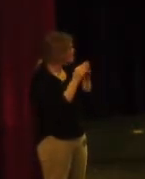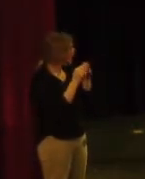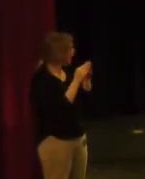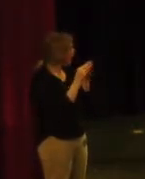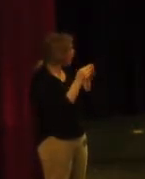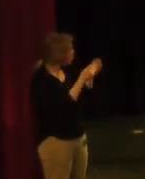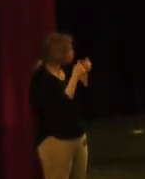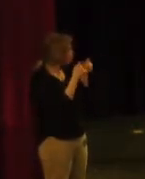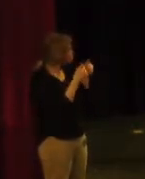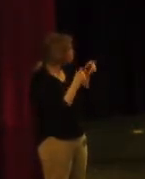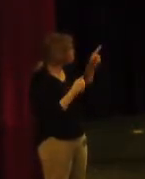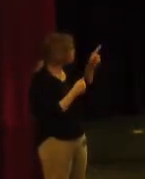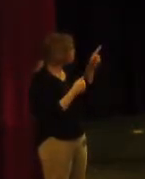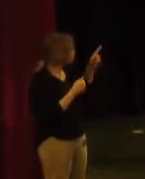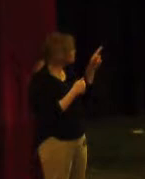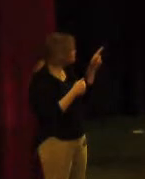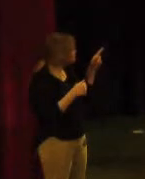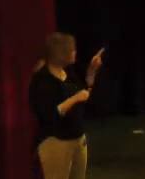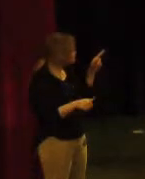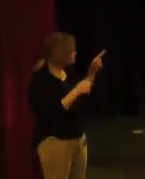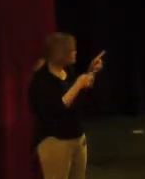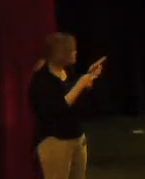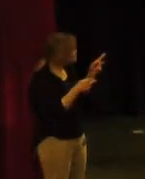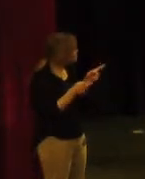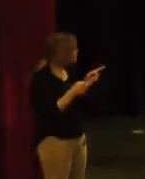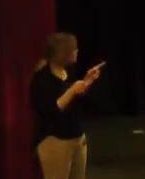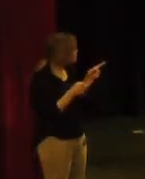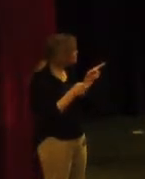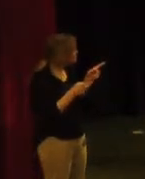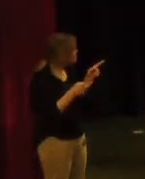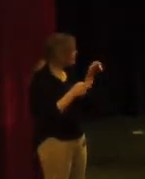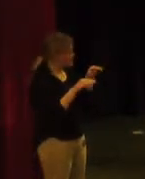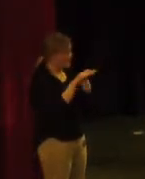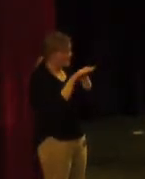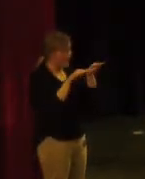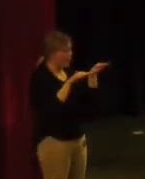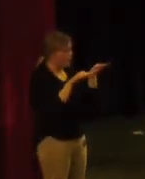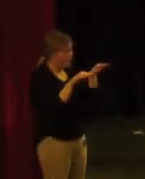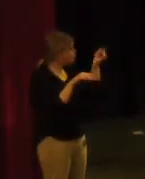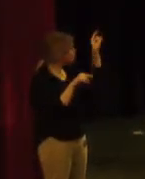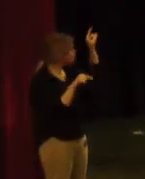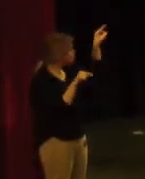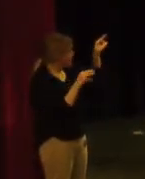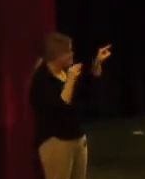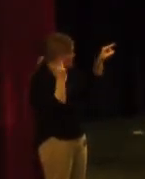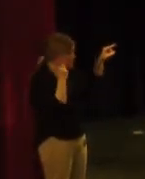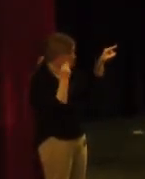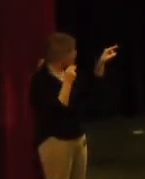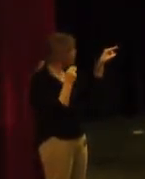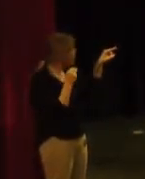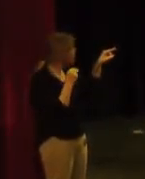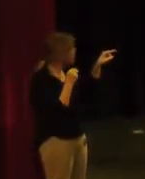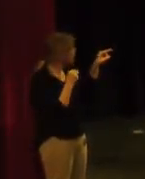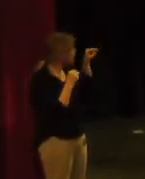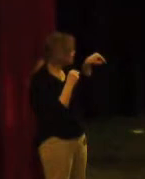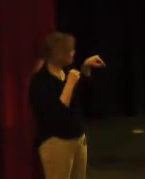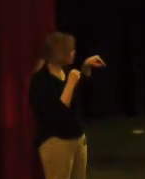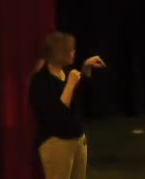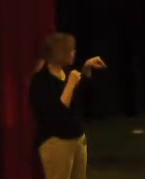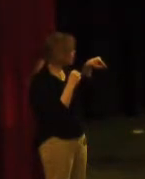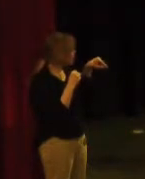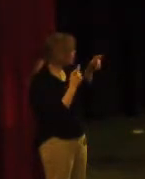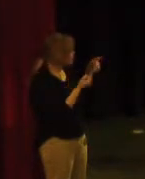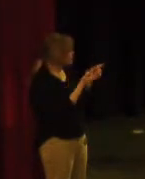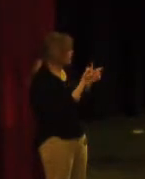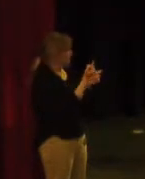foreground. And then this is another shot into Mexico again, so that plateau there is in Mexico. And somewhere between where I'm standing and